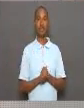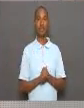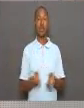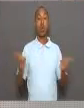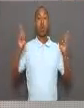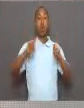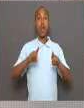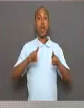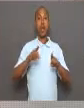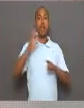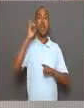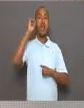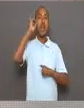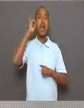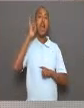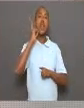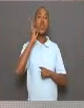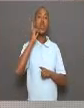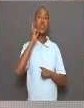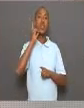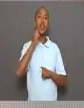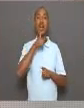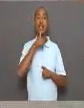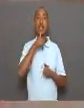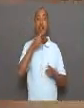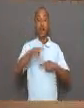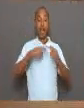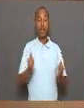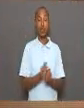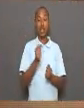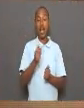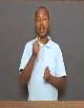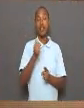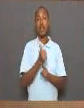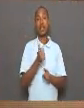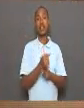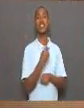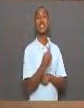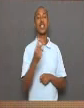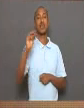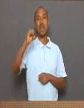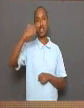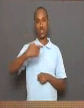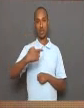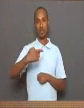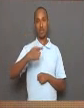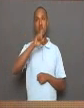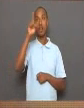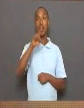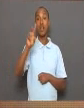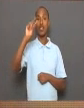When dilute acids react with active metals, such as magnesium,